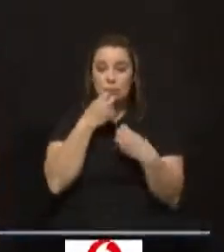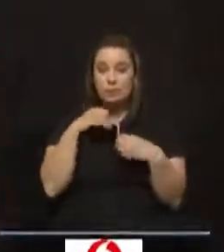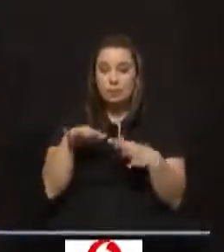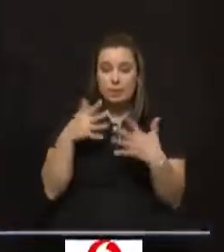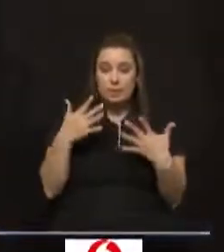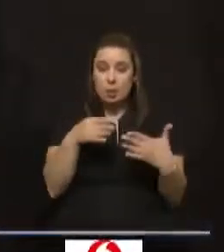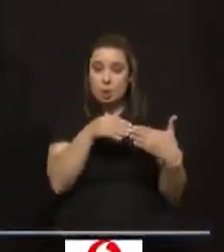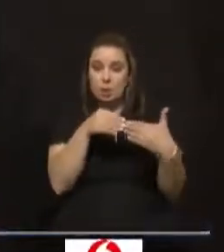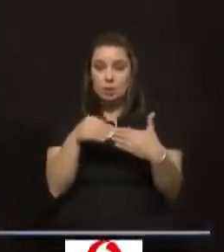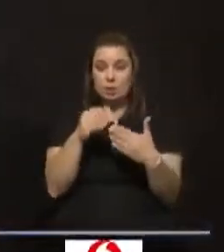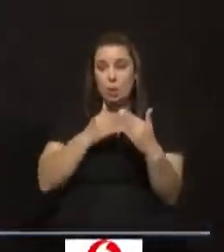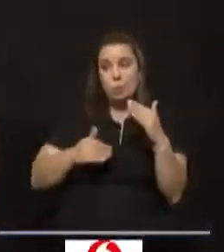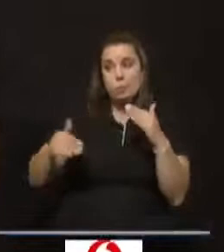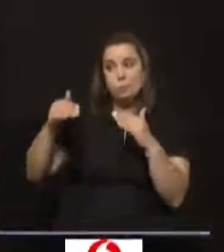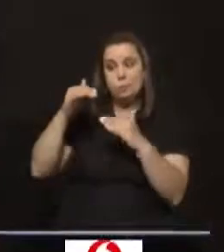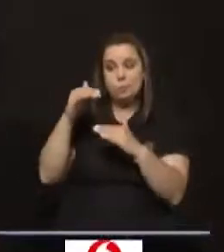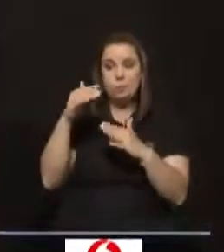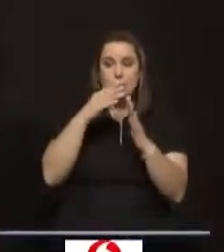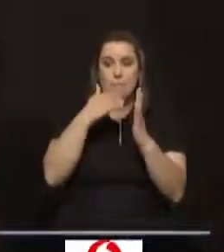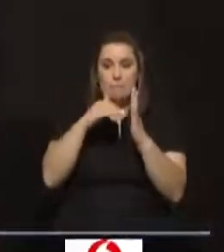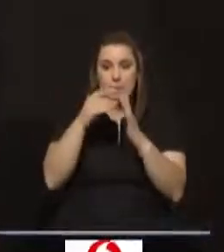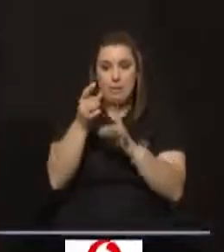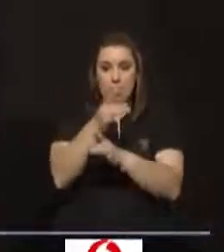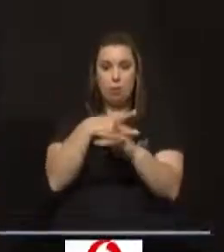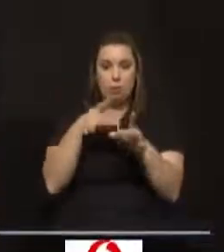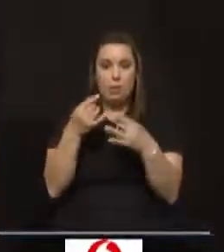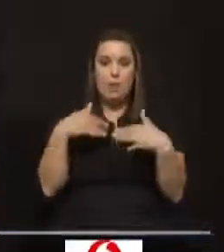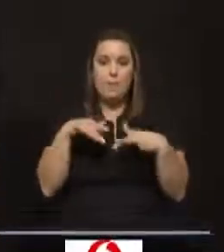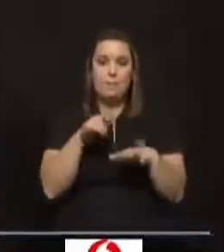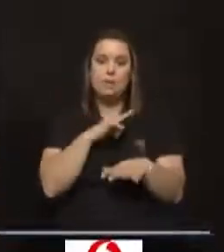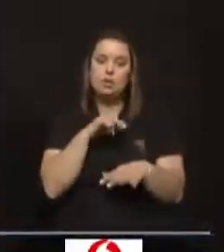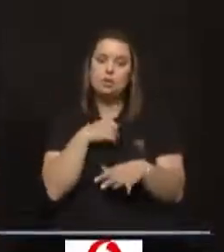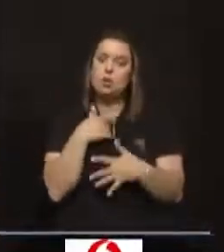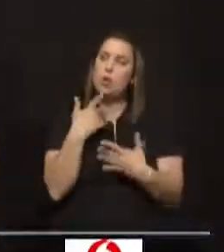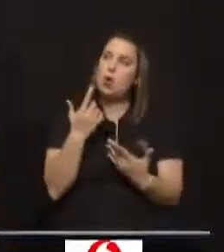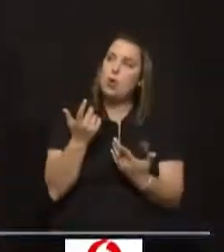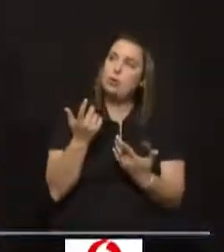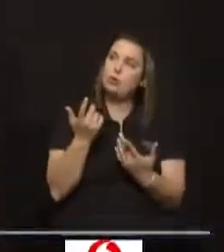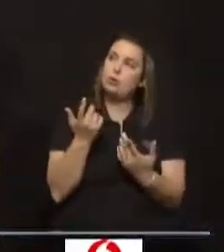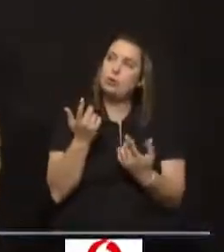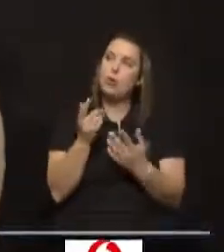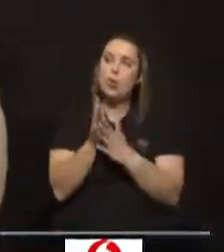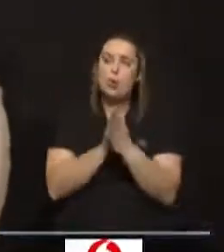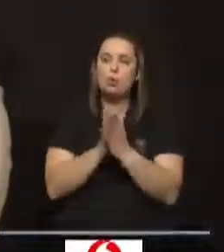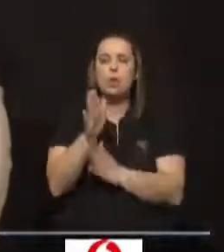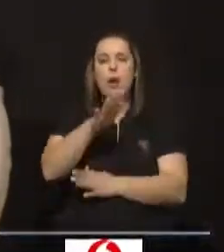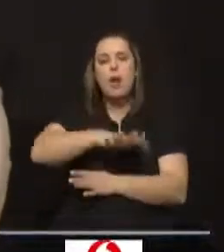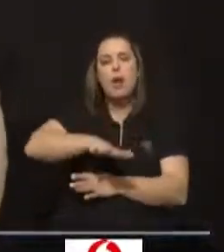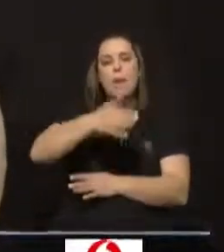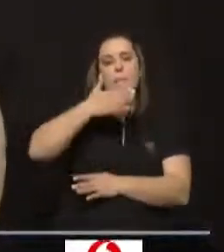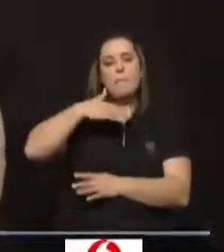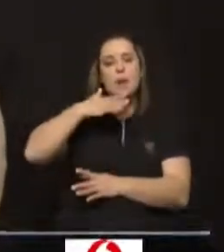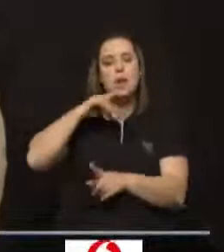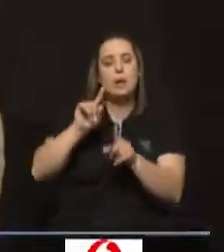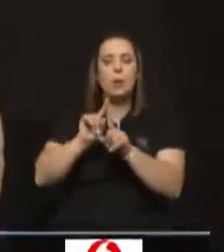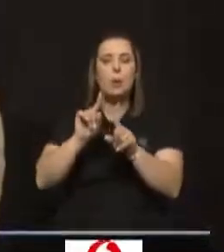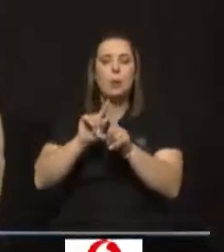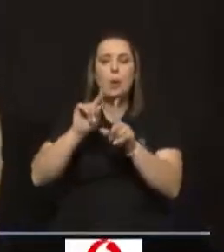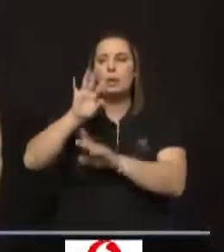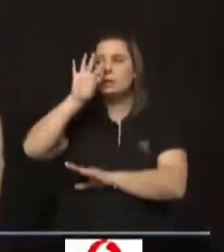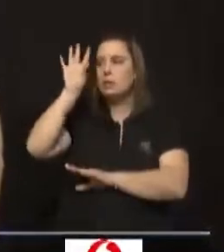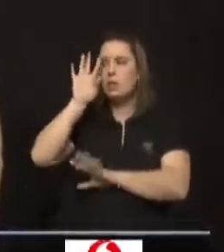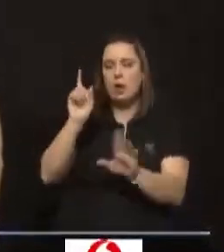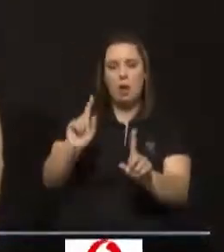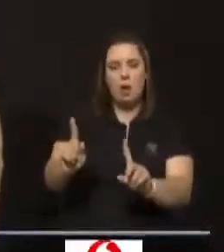in terms of, we lost the leadership, and we were overtaken by the European average, but we cannot take